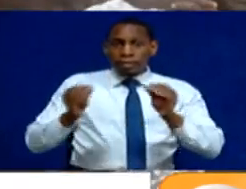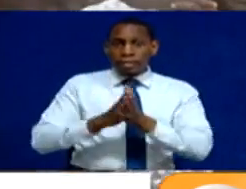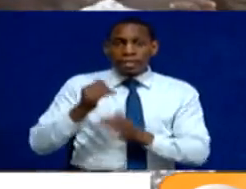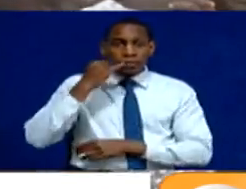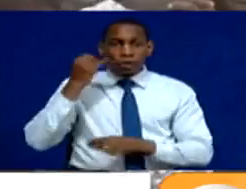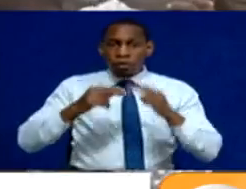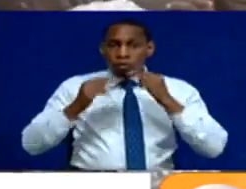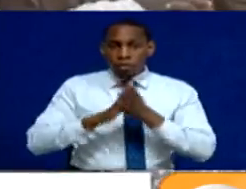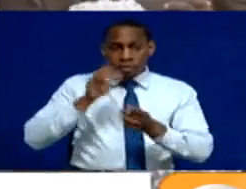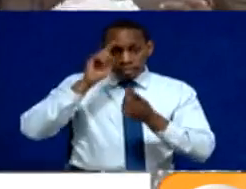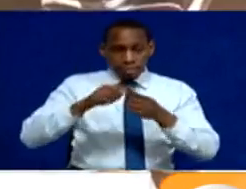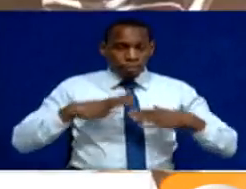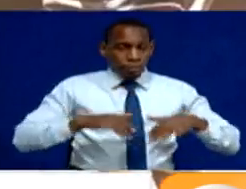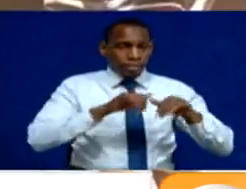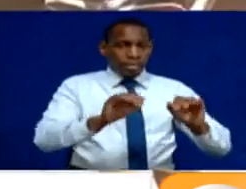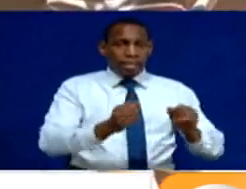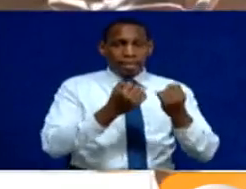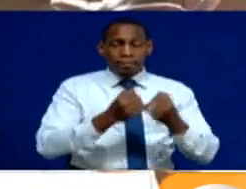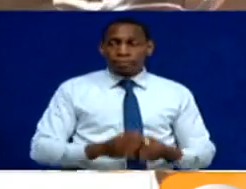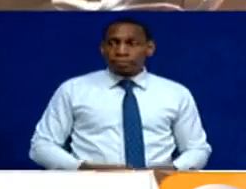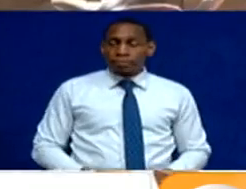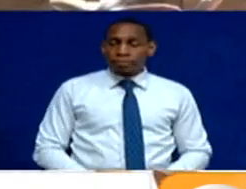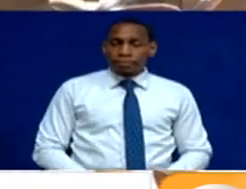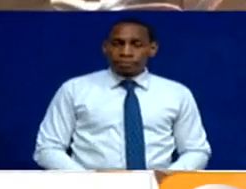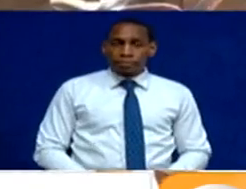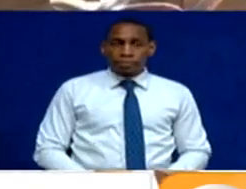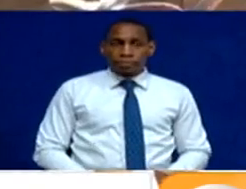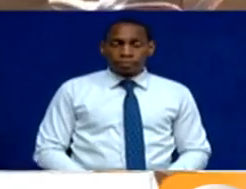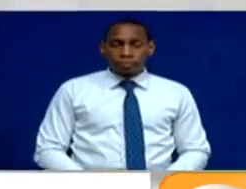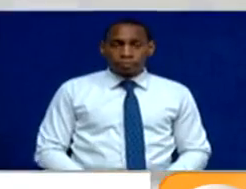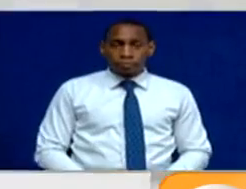towards keeping them safe. Hassan Mugambi, Citizen TV.